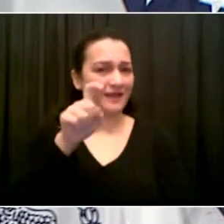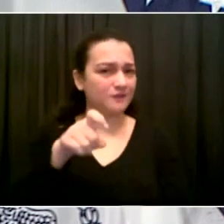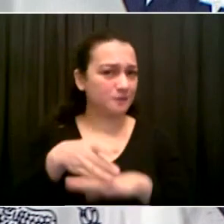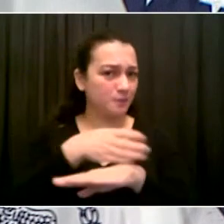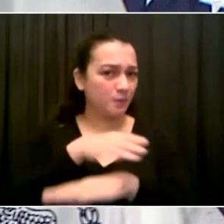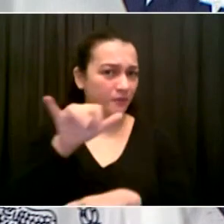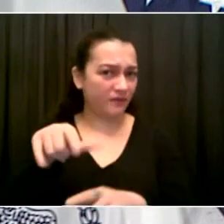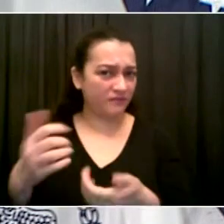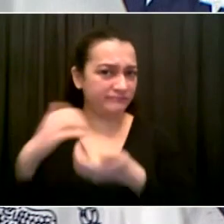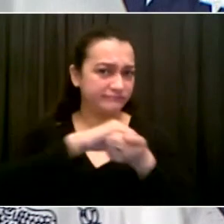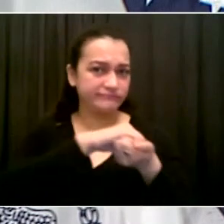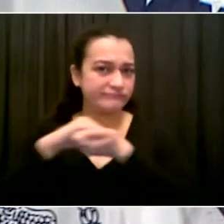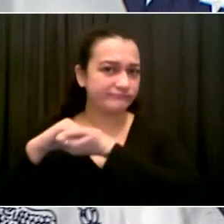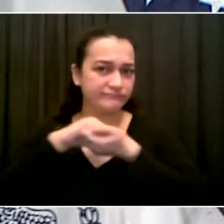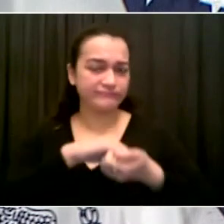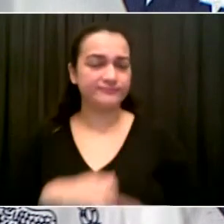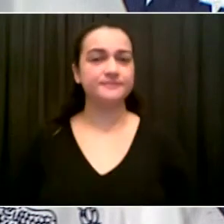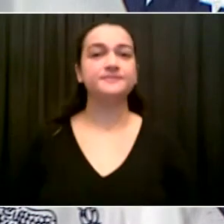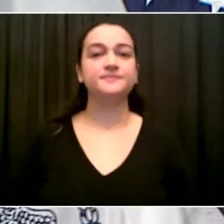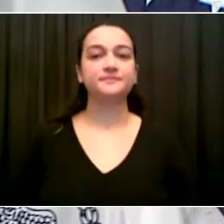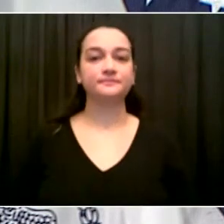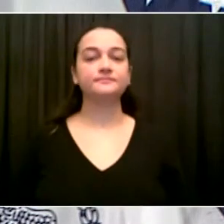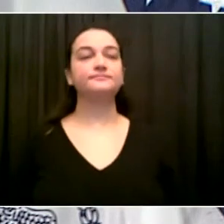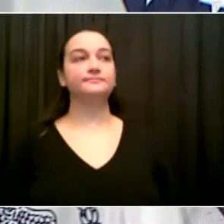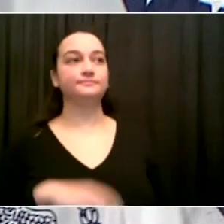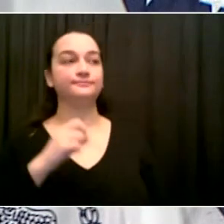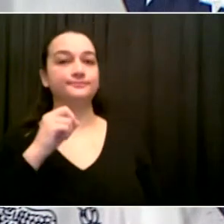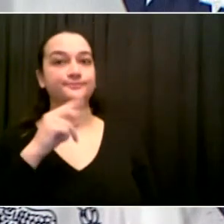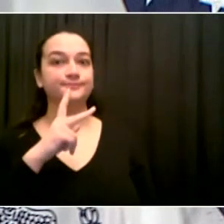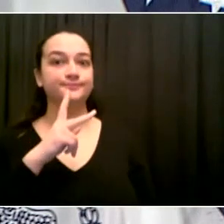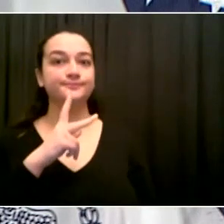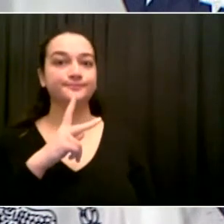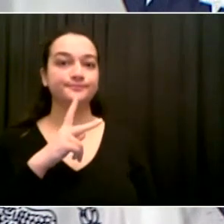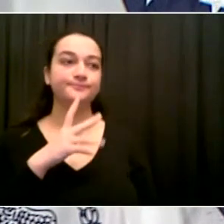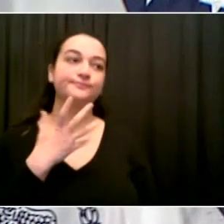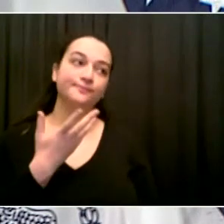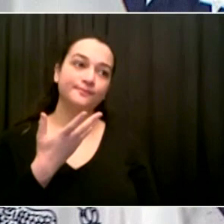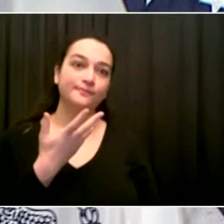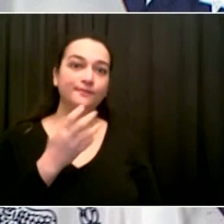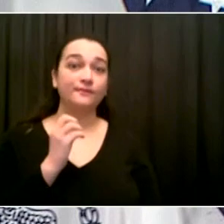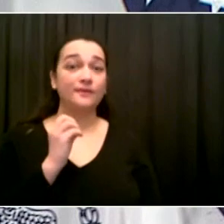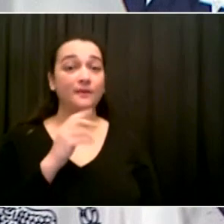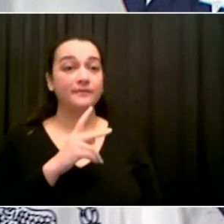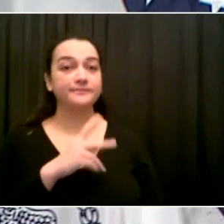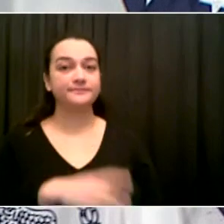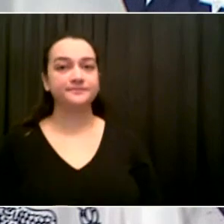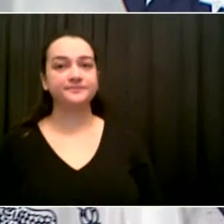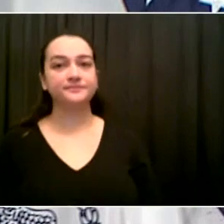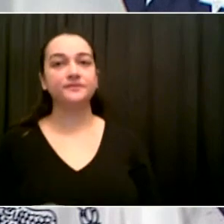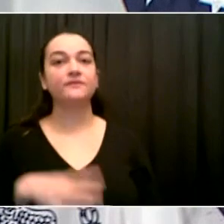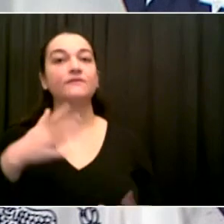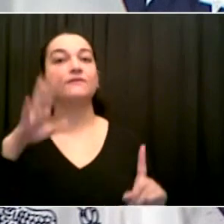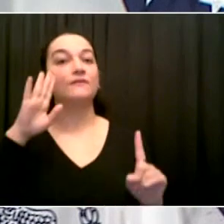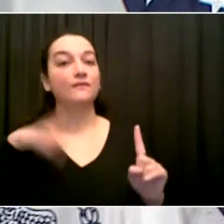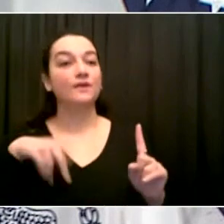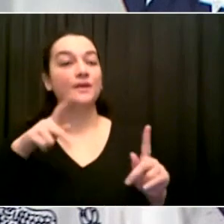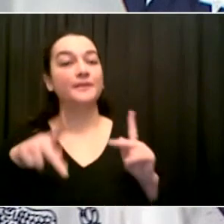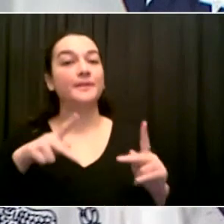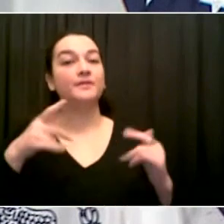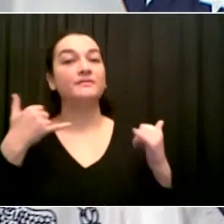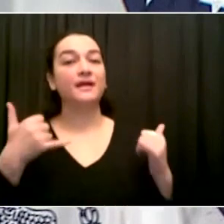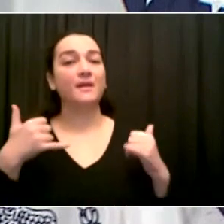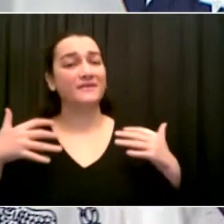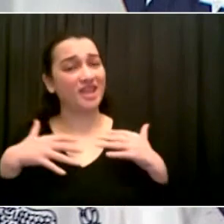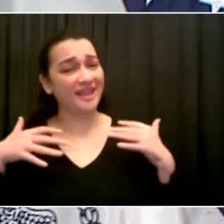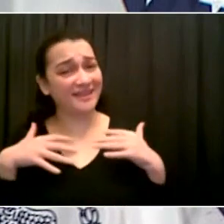Okay, I understand that, but people are afraid, and you're advocating recovery when